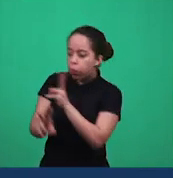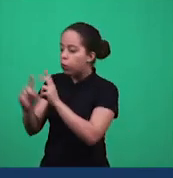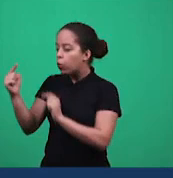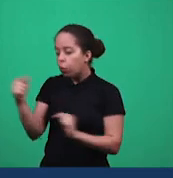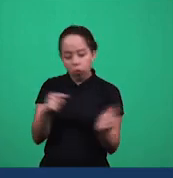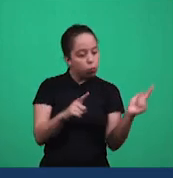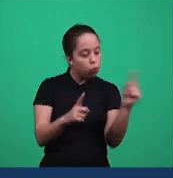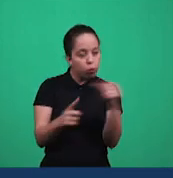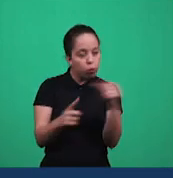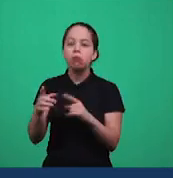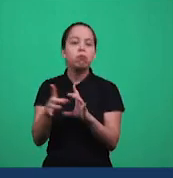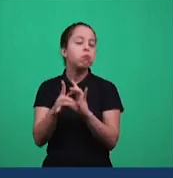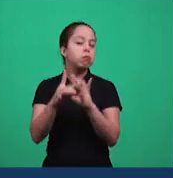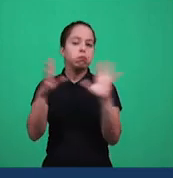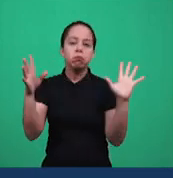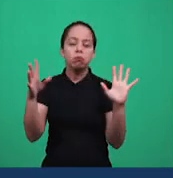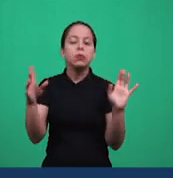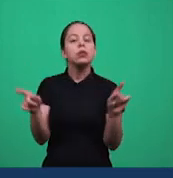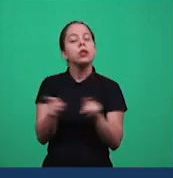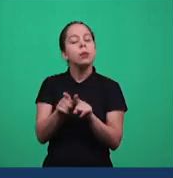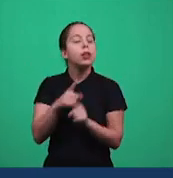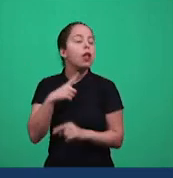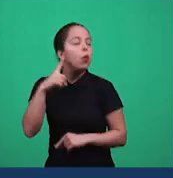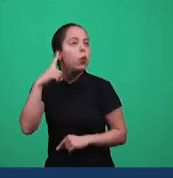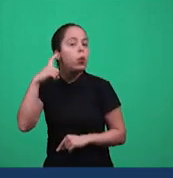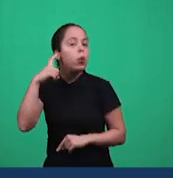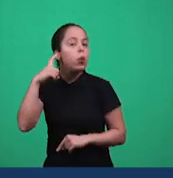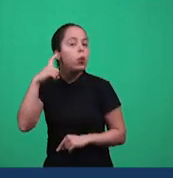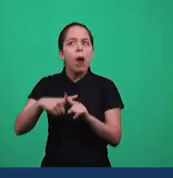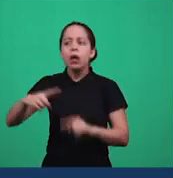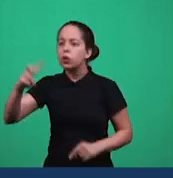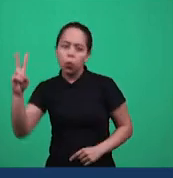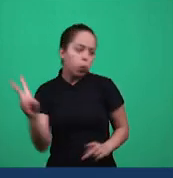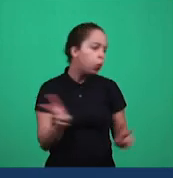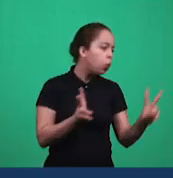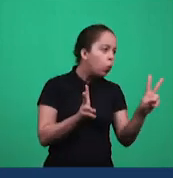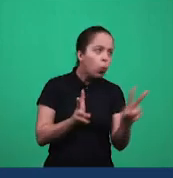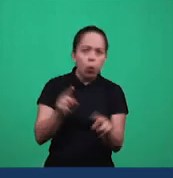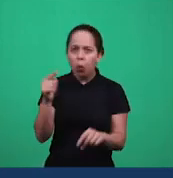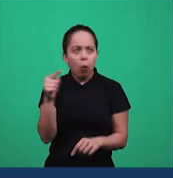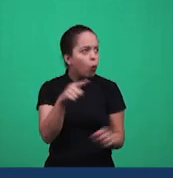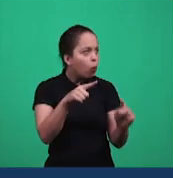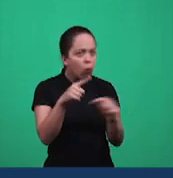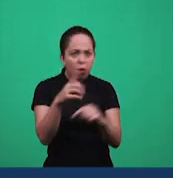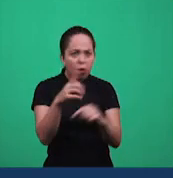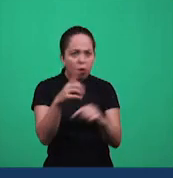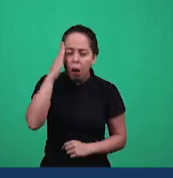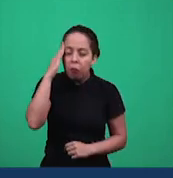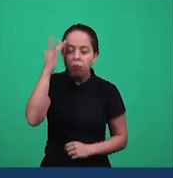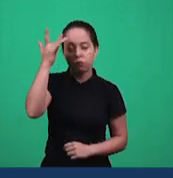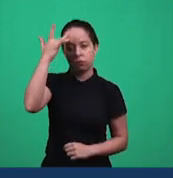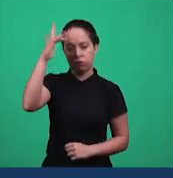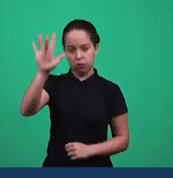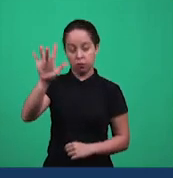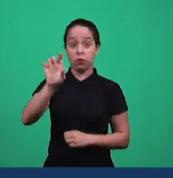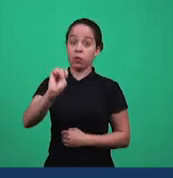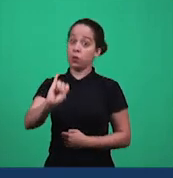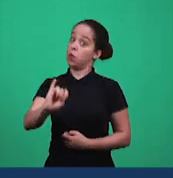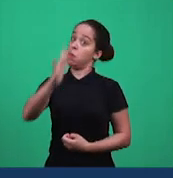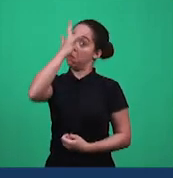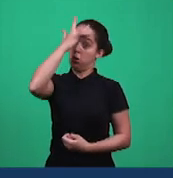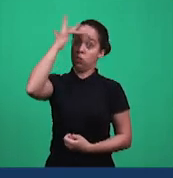The wind blows where it wishes, and you hear the sound of it, but you cannot tell where it comes and where it goes.